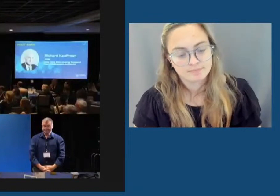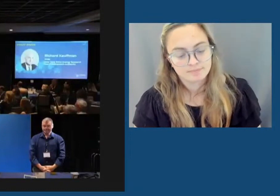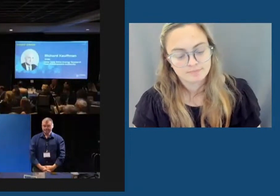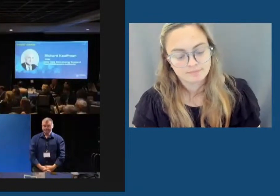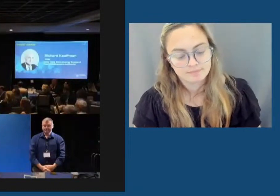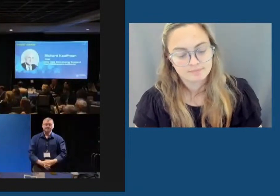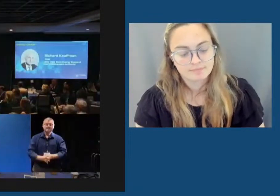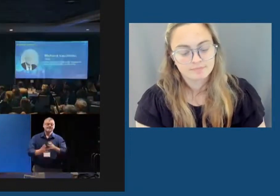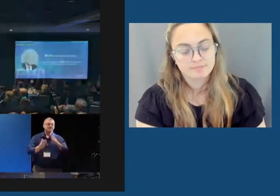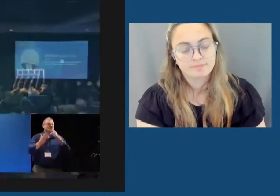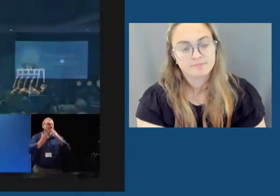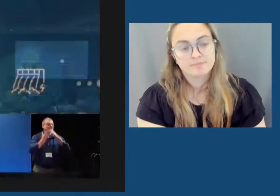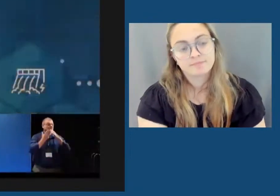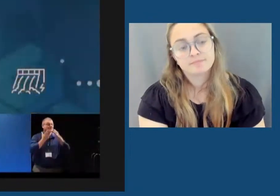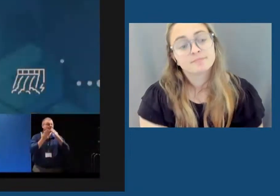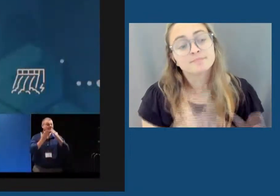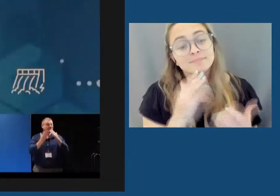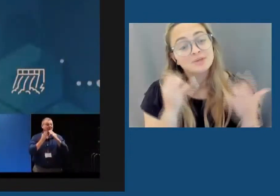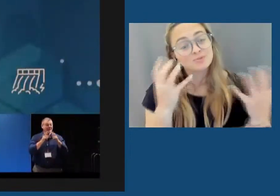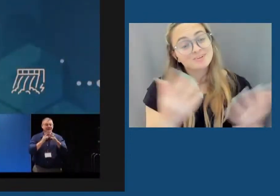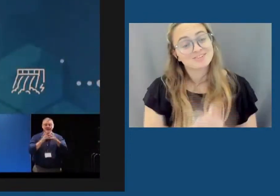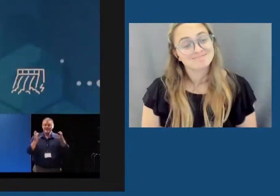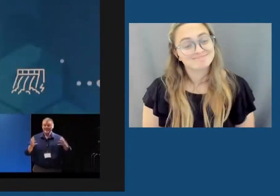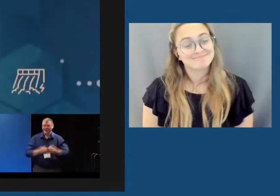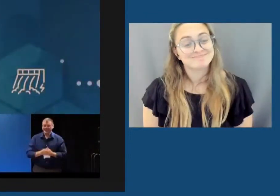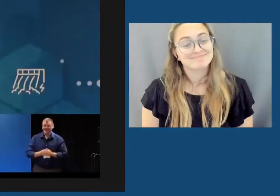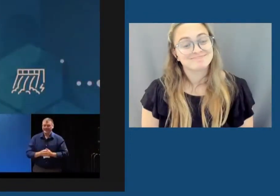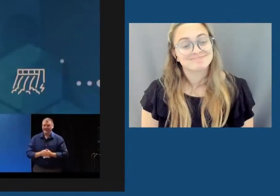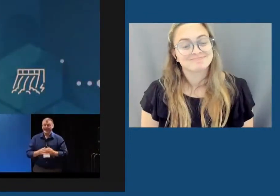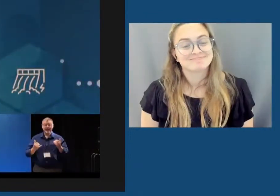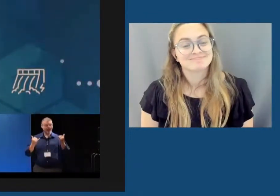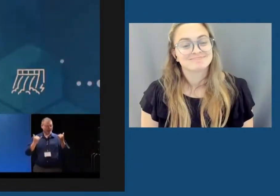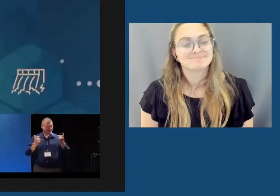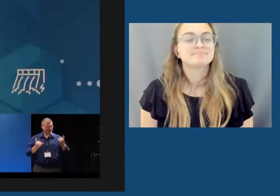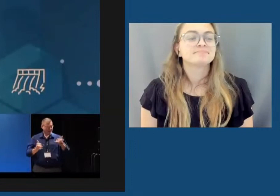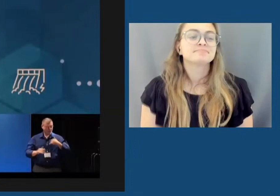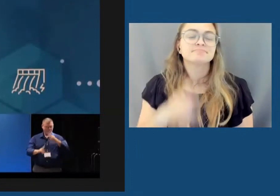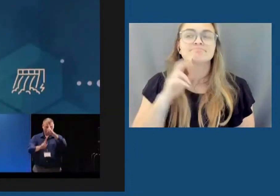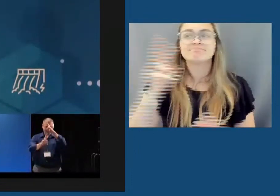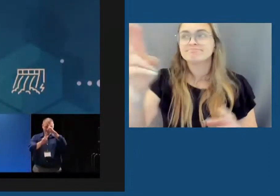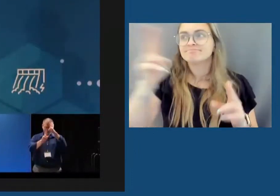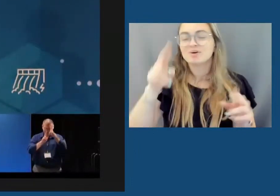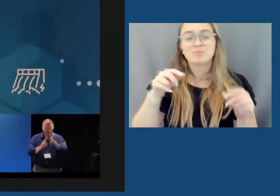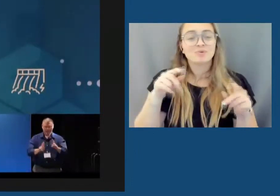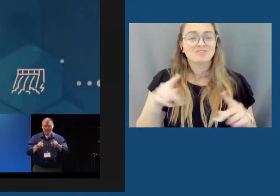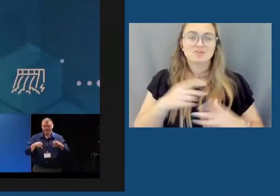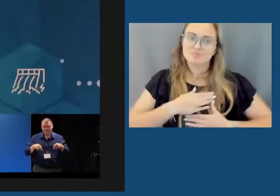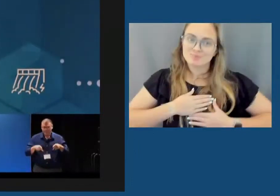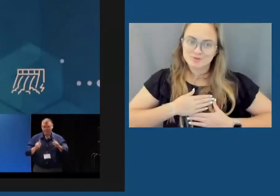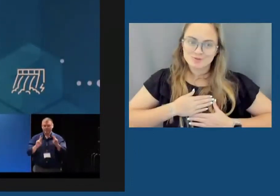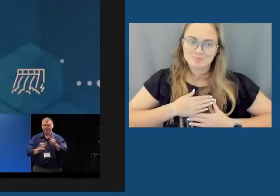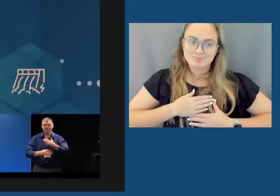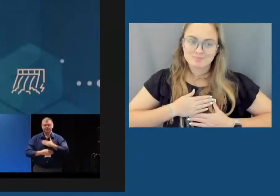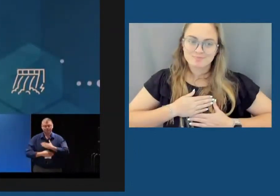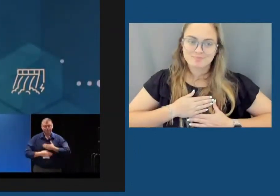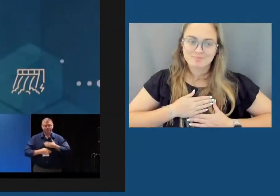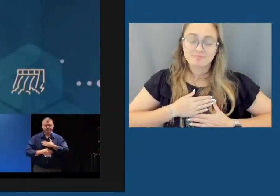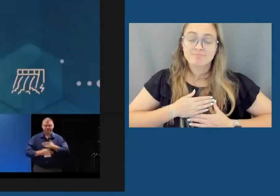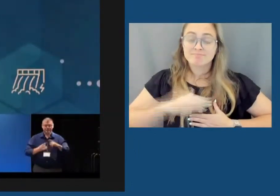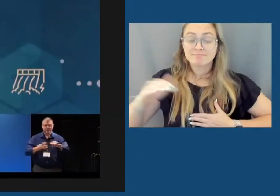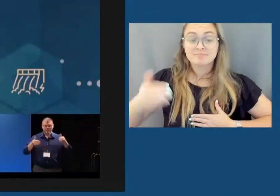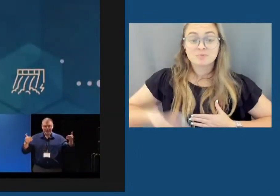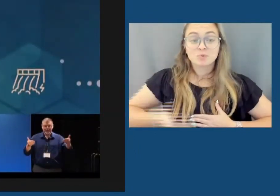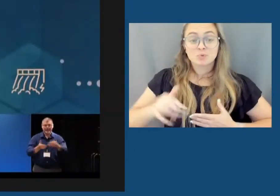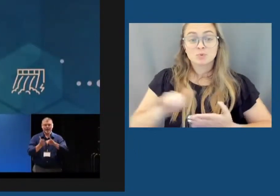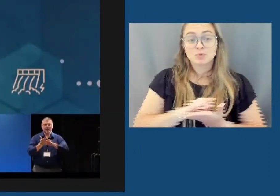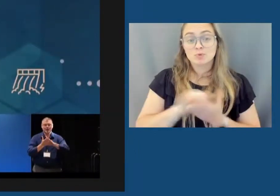Thanks very much, Doreen. So I now have the honor, privilege, and pleasure to introduce New York